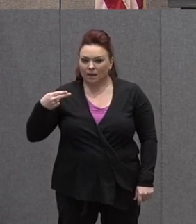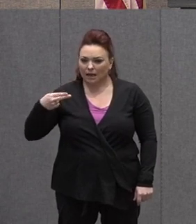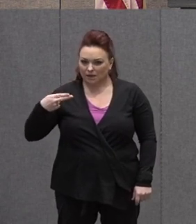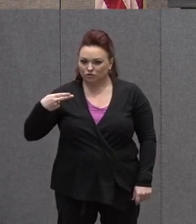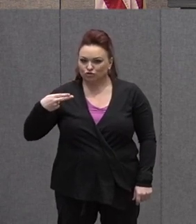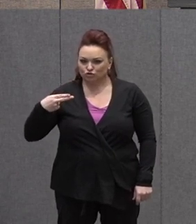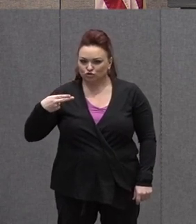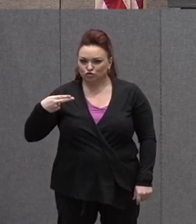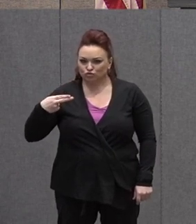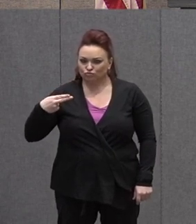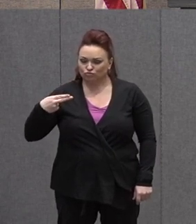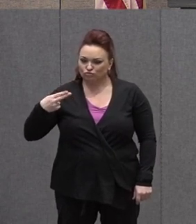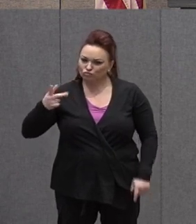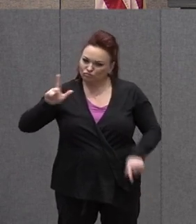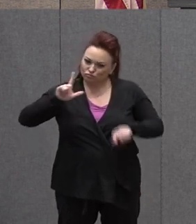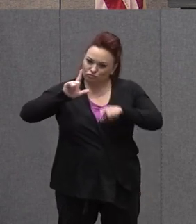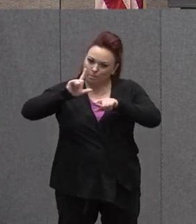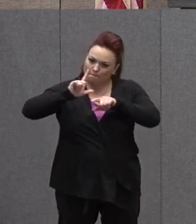H,